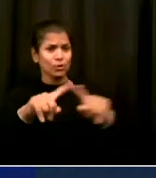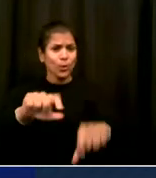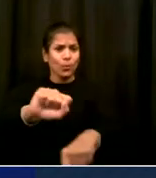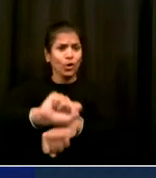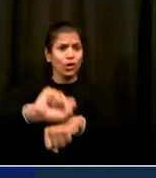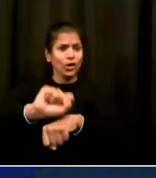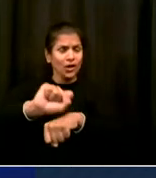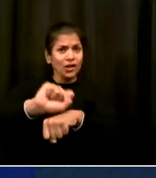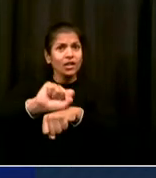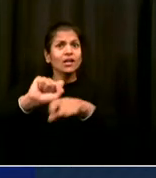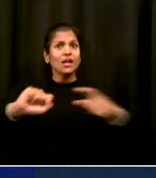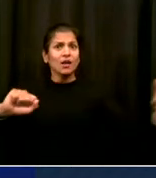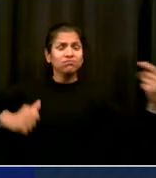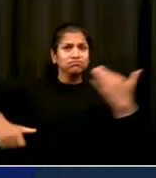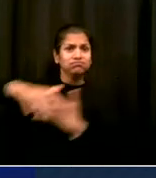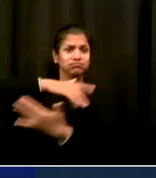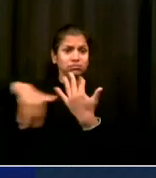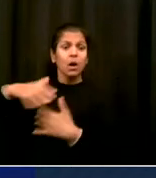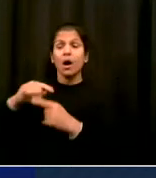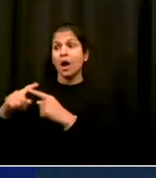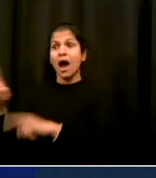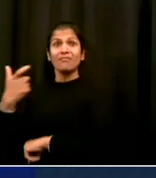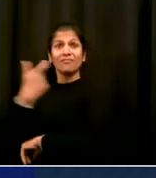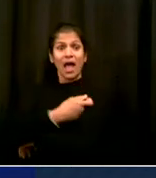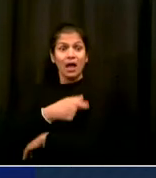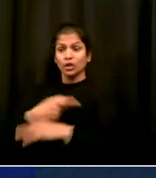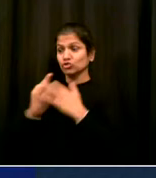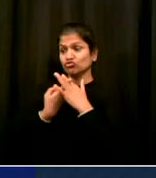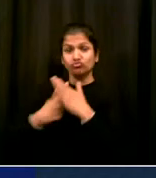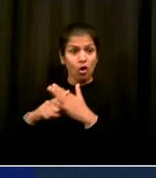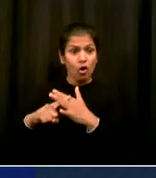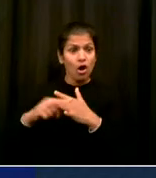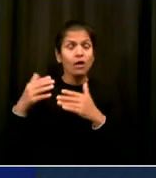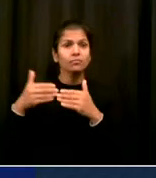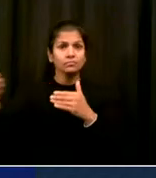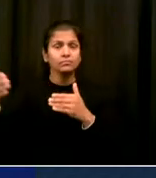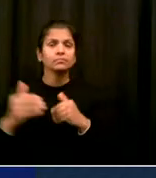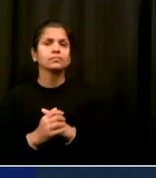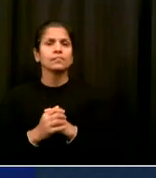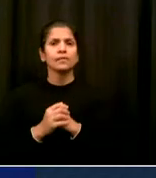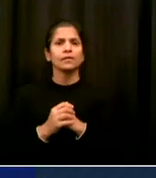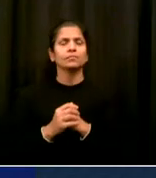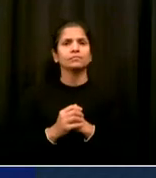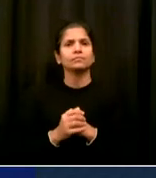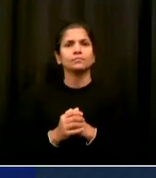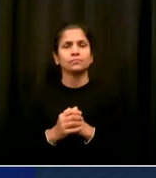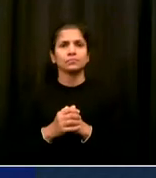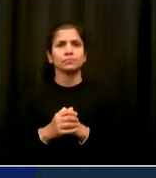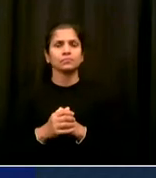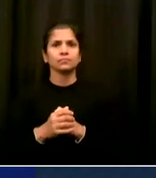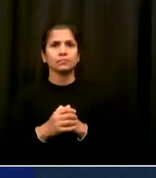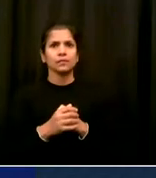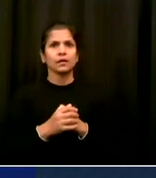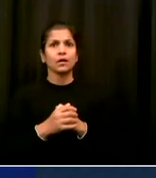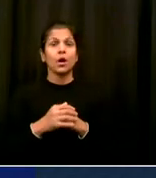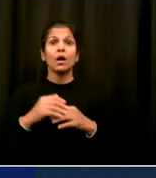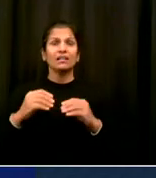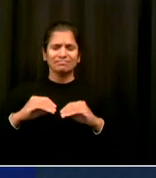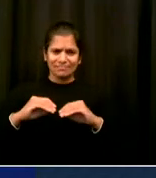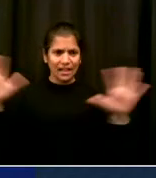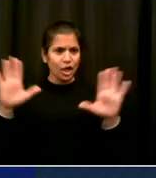City to shine and help achieve the president-elect's goal. It is so clear that